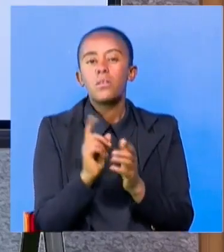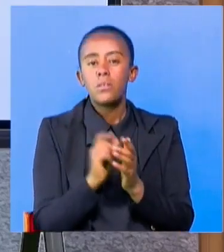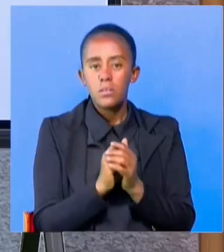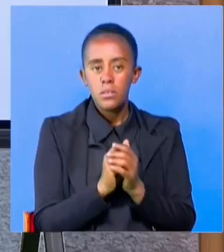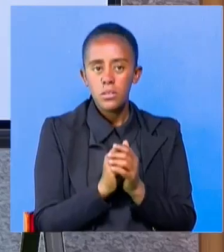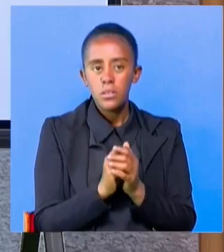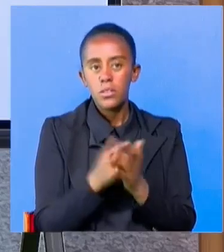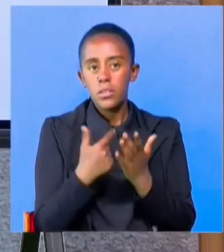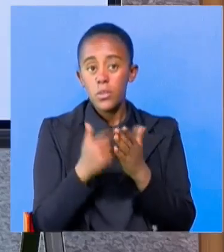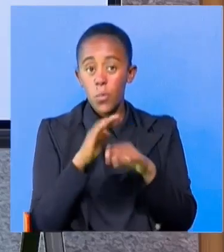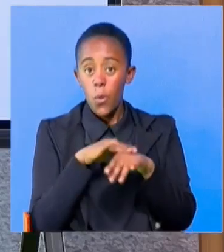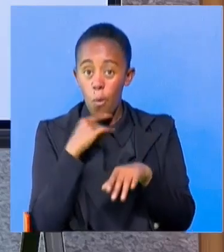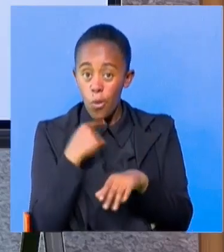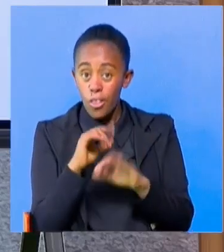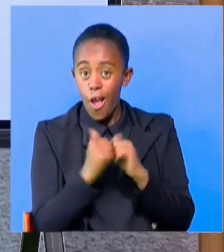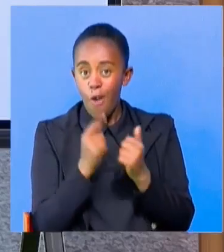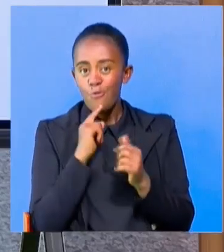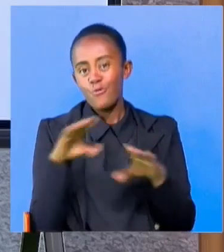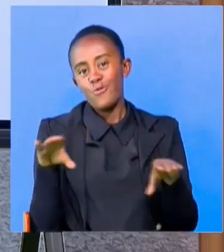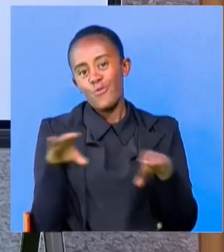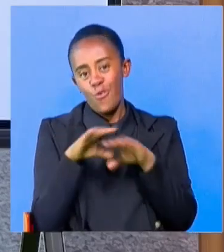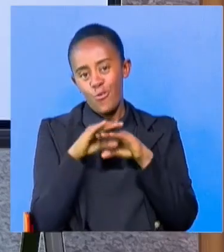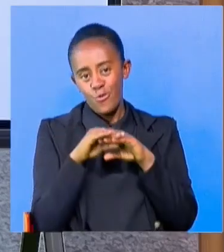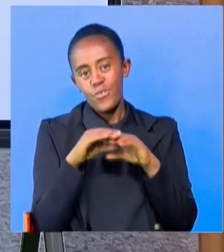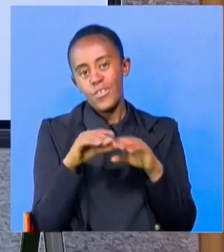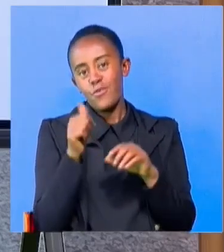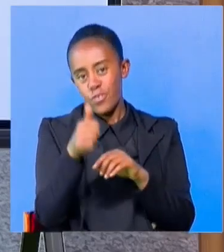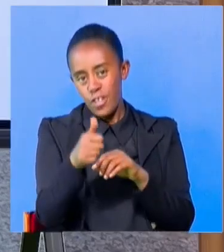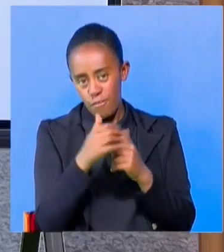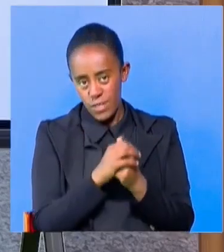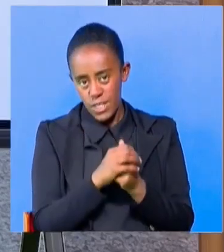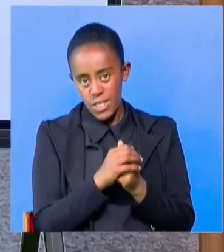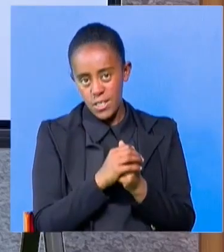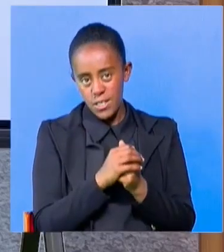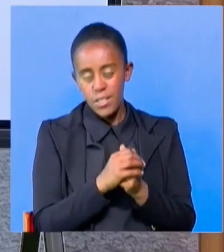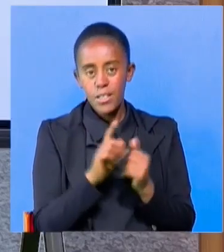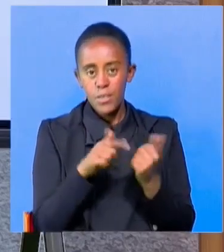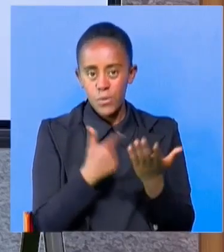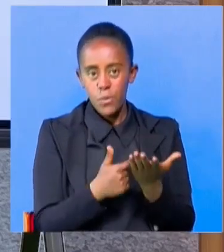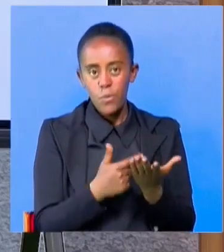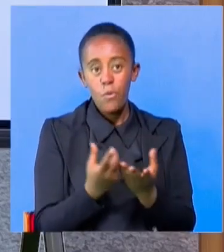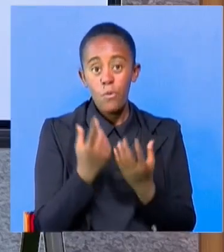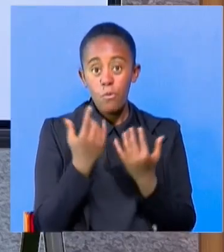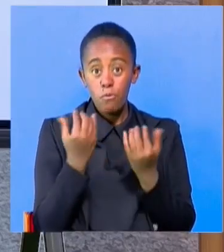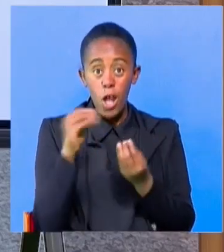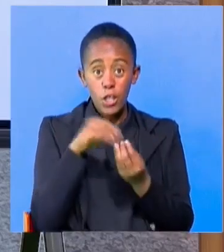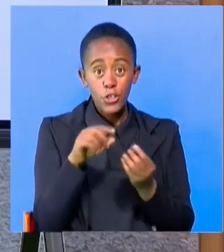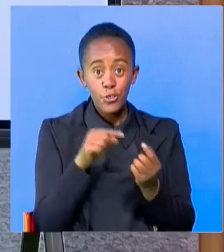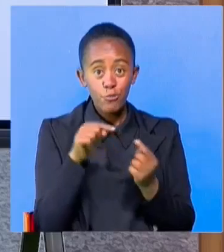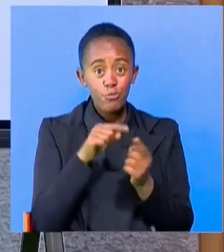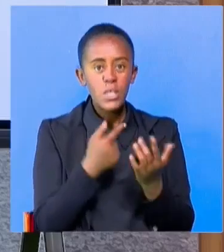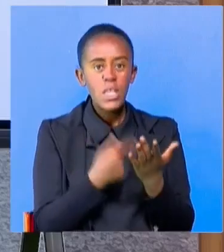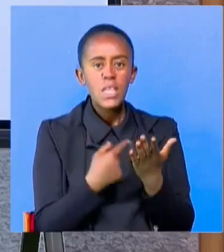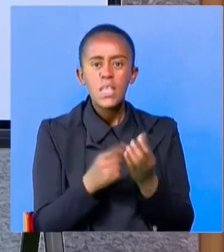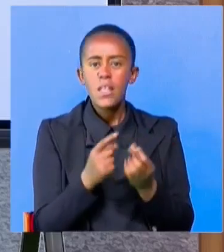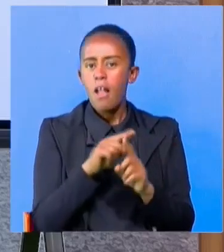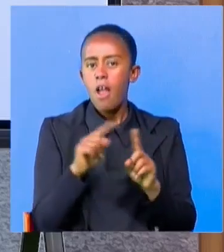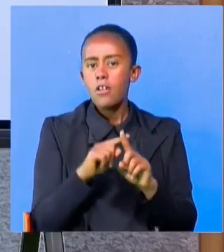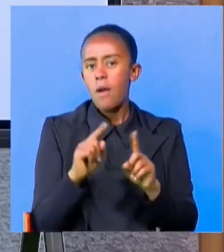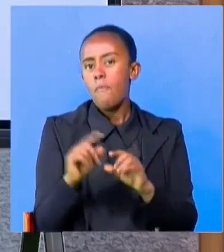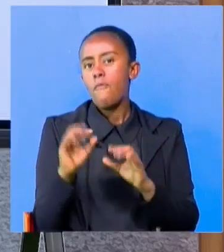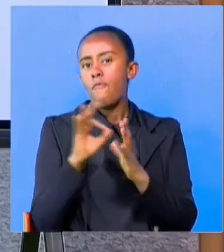what we call it, how to introduce yourselves. So in addition to this, there are some forms